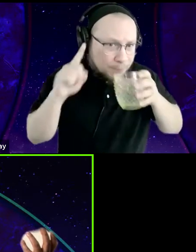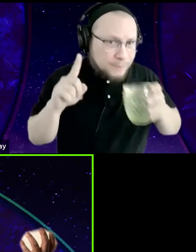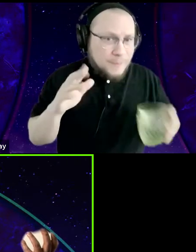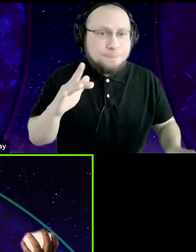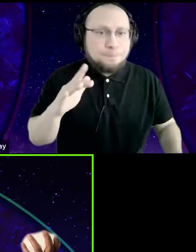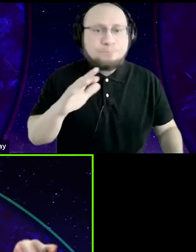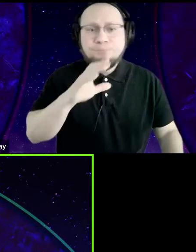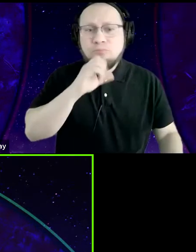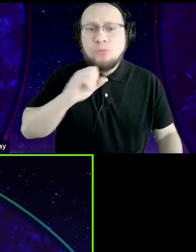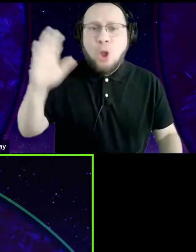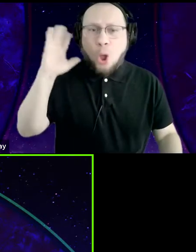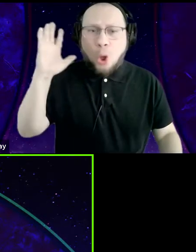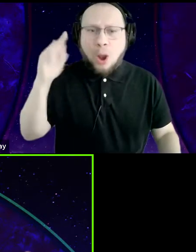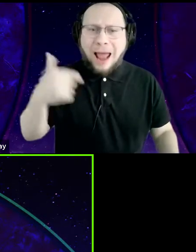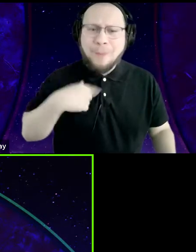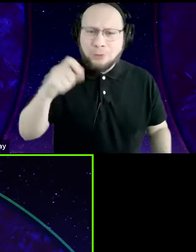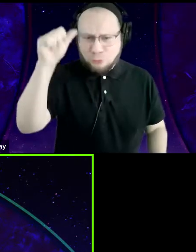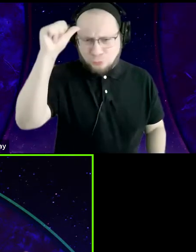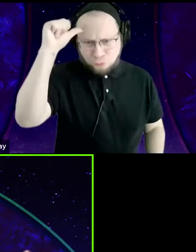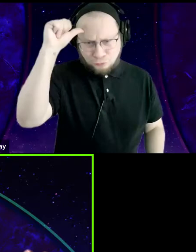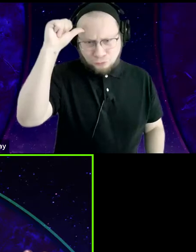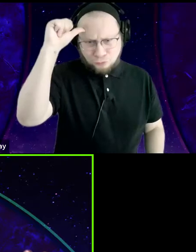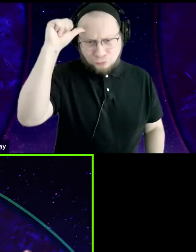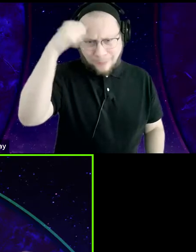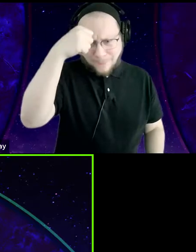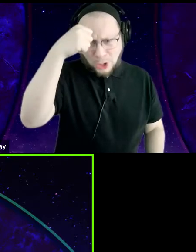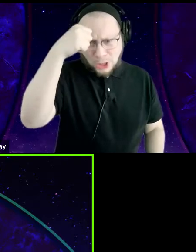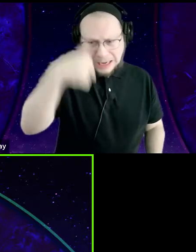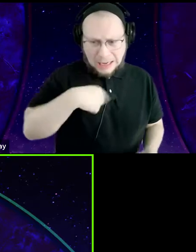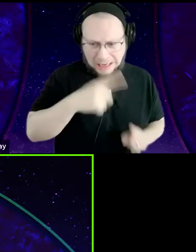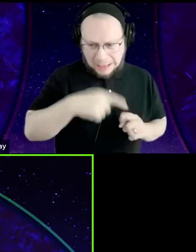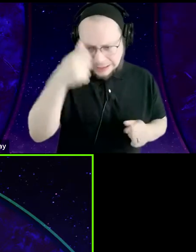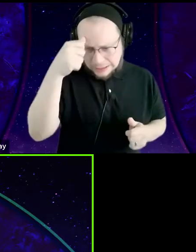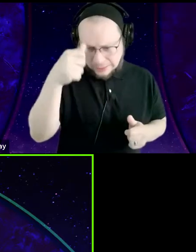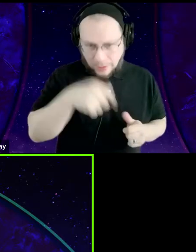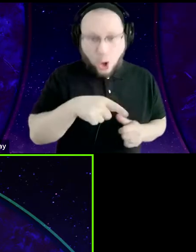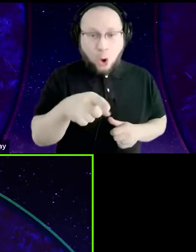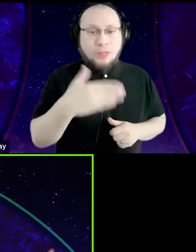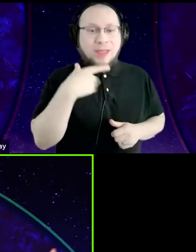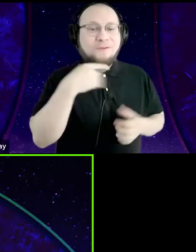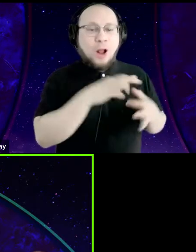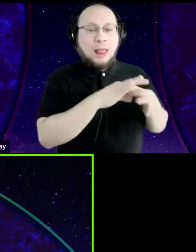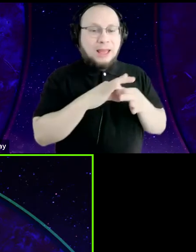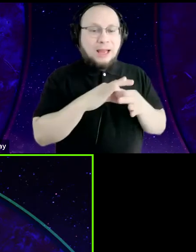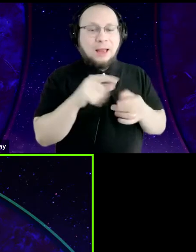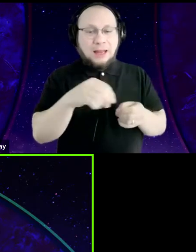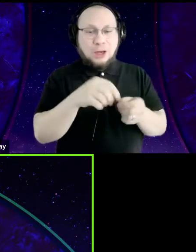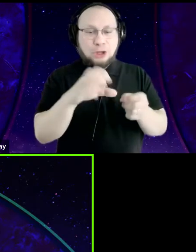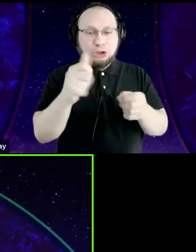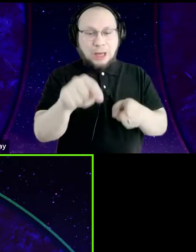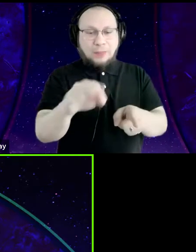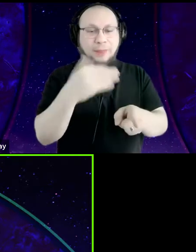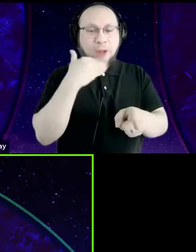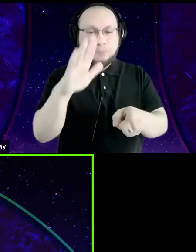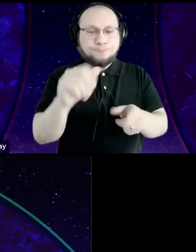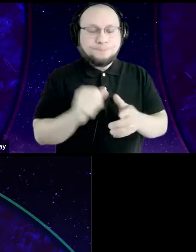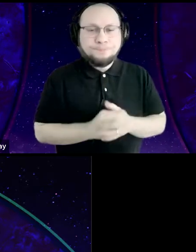things that I love or like my canon, but yay, but I am.